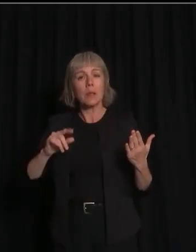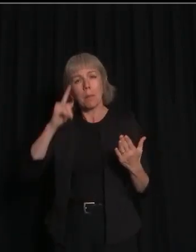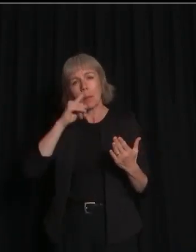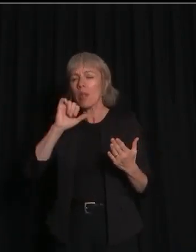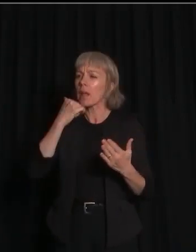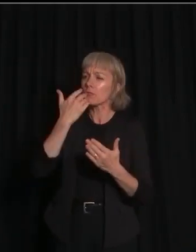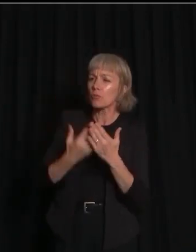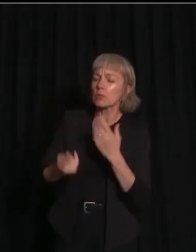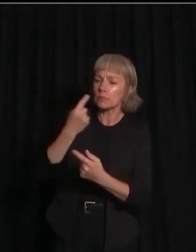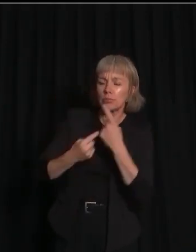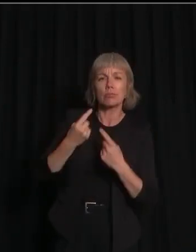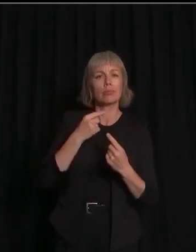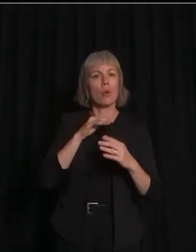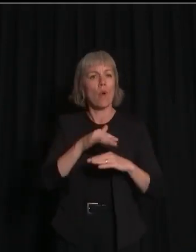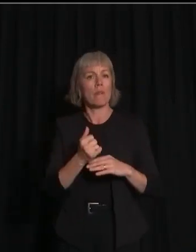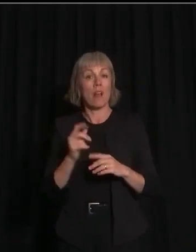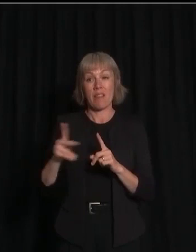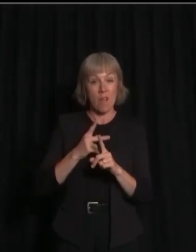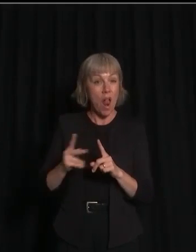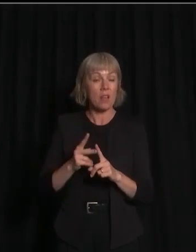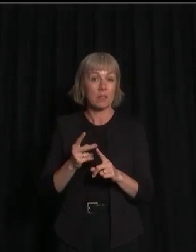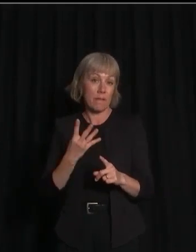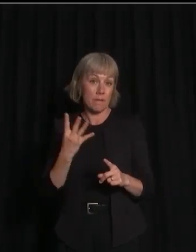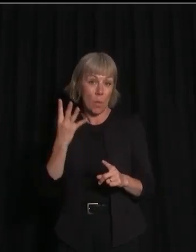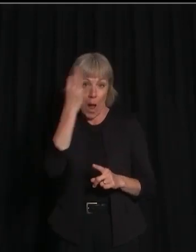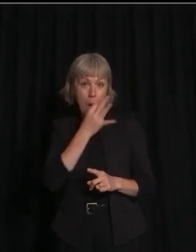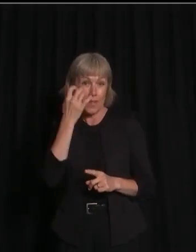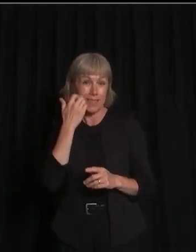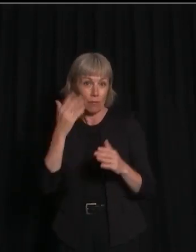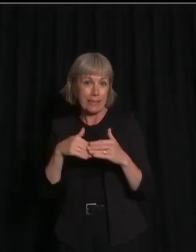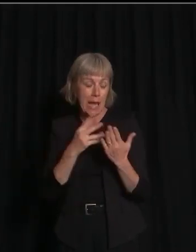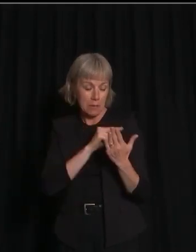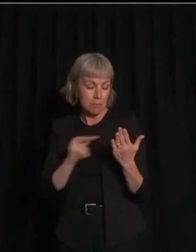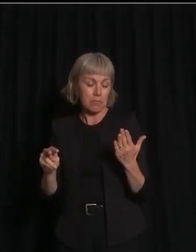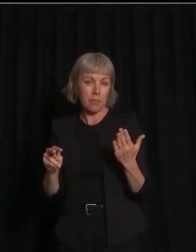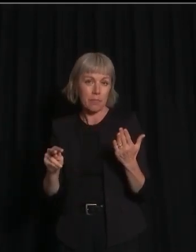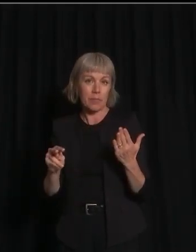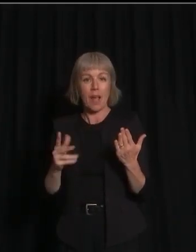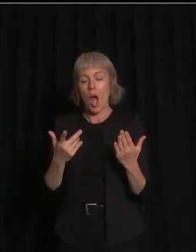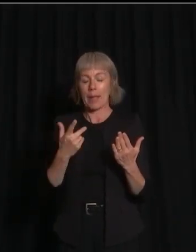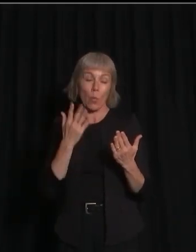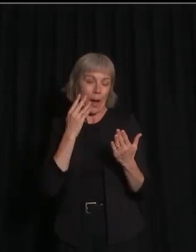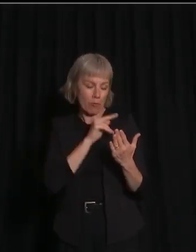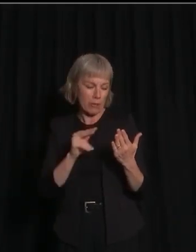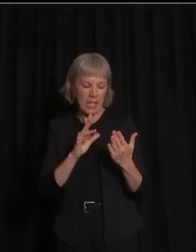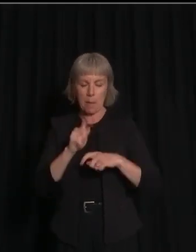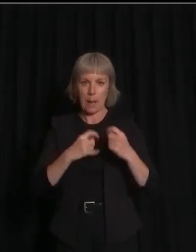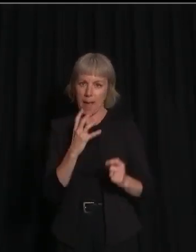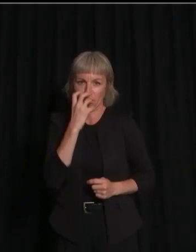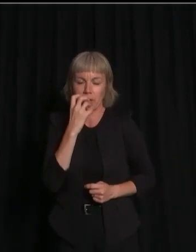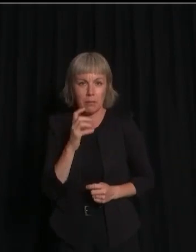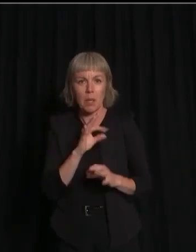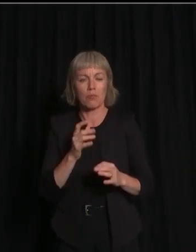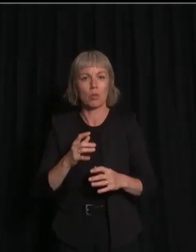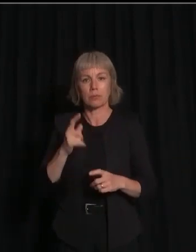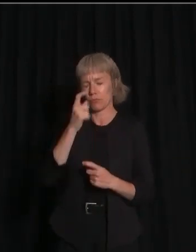their experiences for 4 hours a day, although I do become a bit unpleasant to talk to. I'm just angry. But